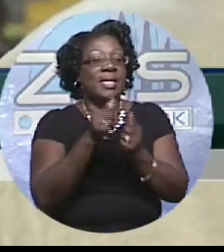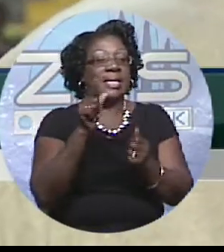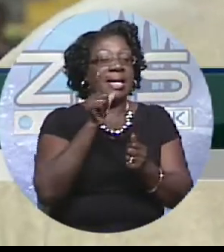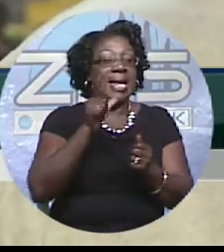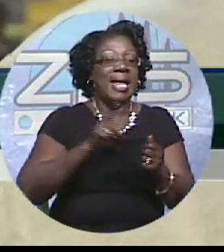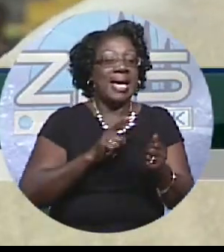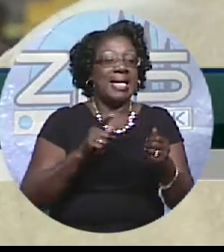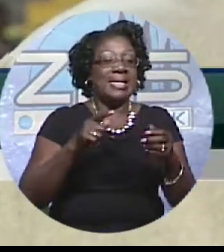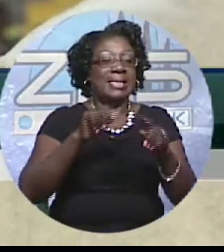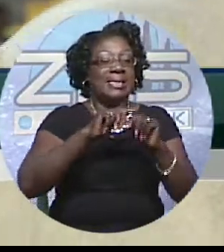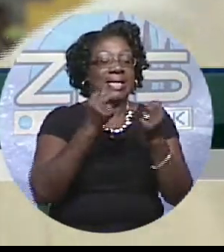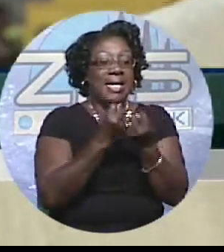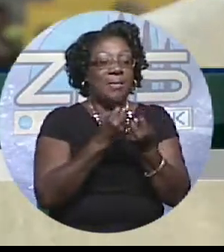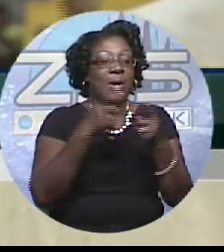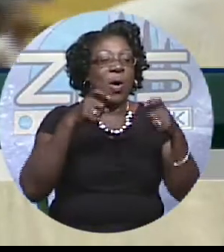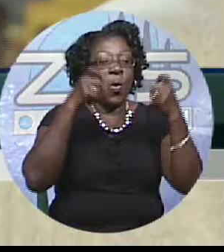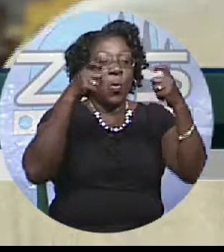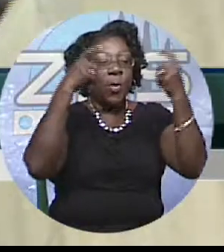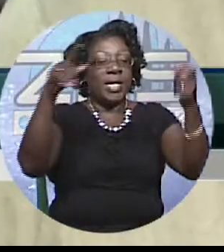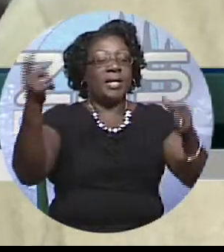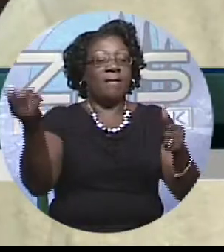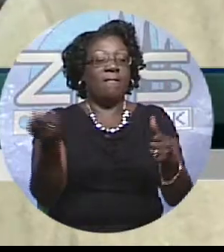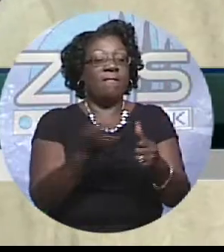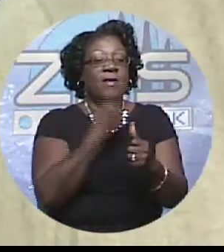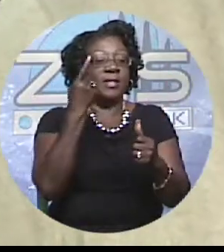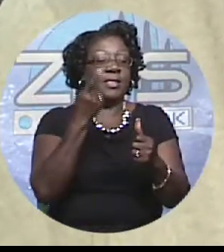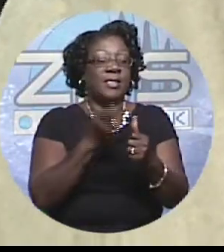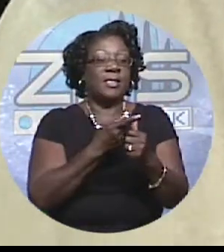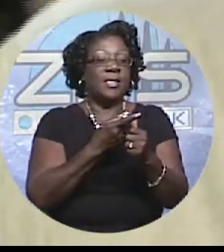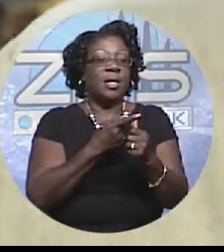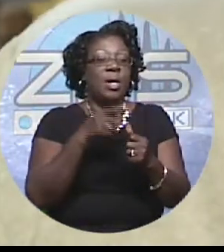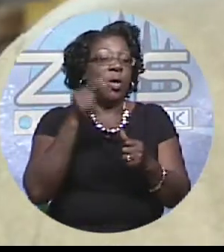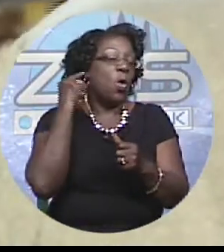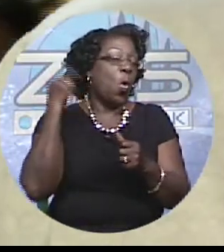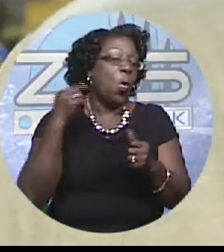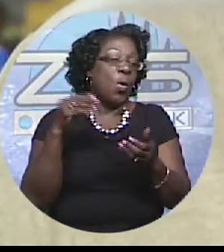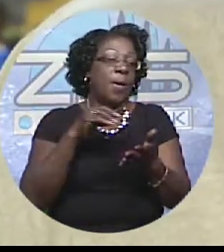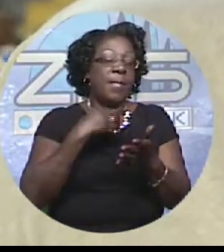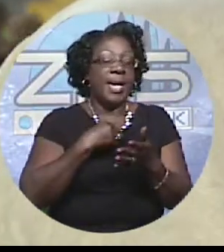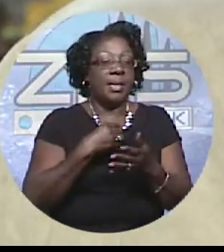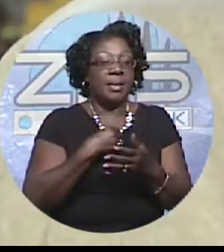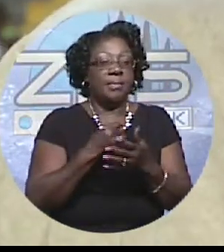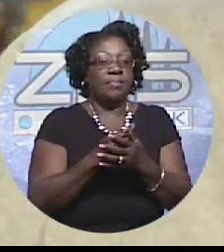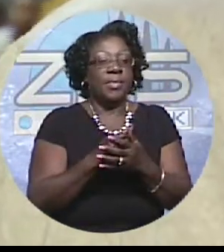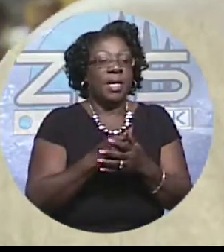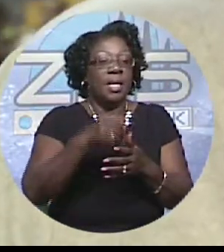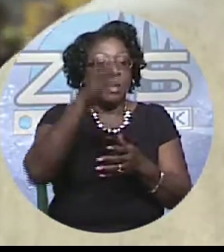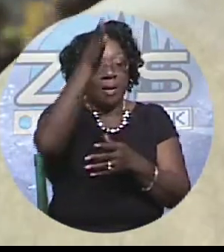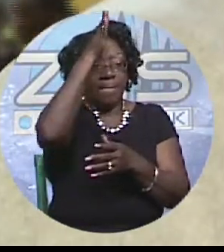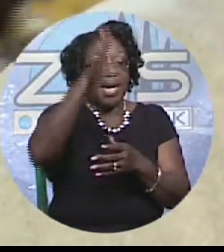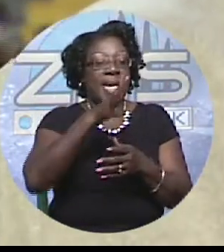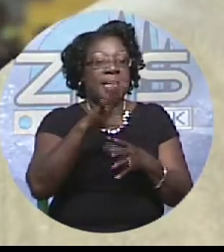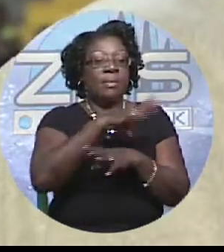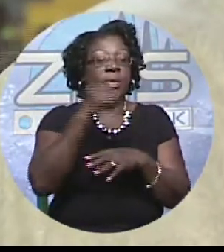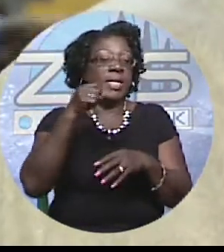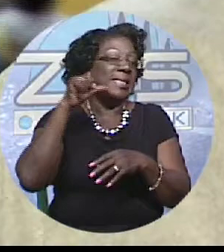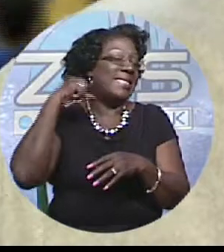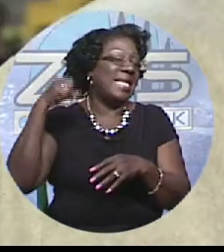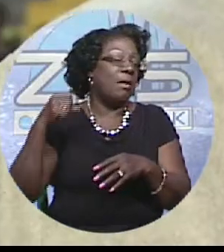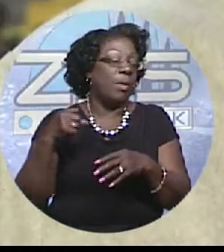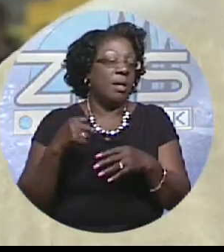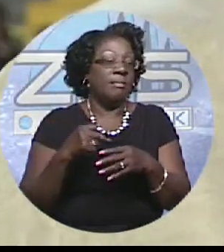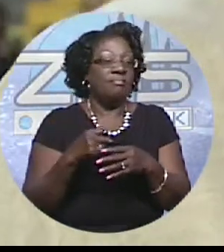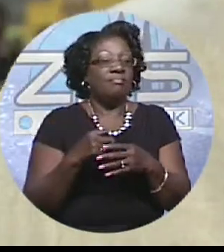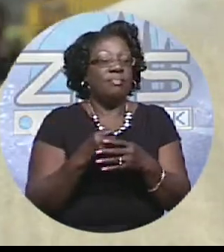medal. Our boys dropped a little bit, but they only dropped to a silver. That's not bad. No veteran guards. I thought